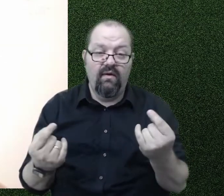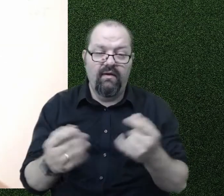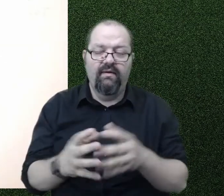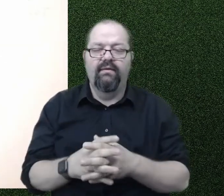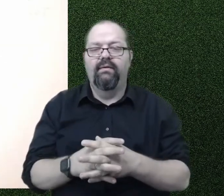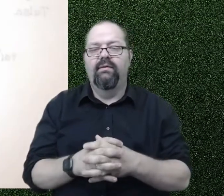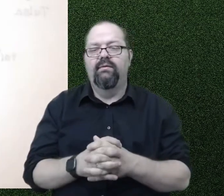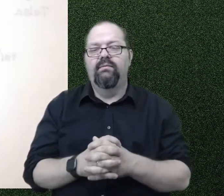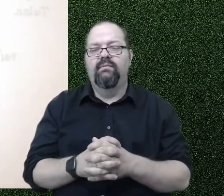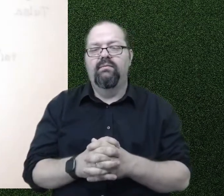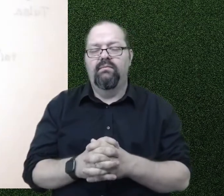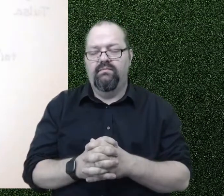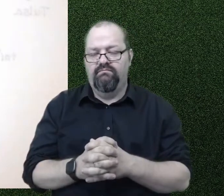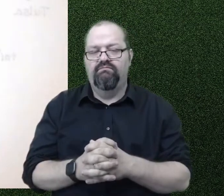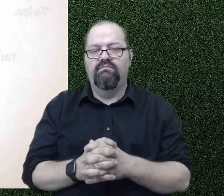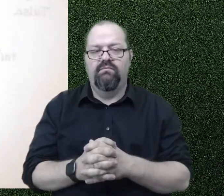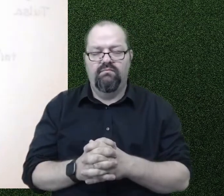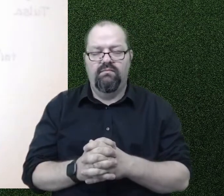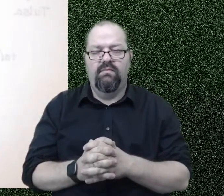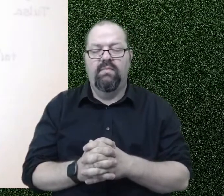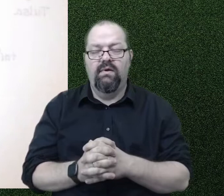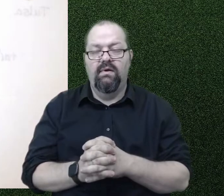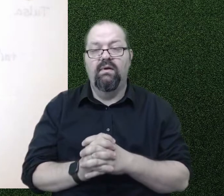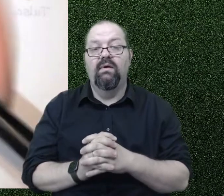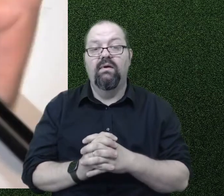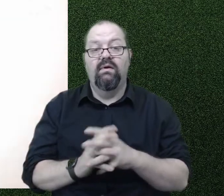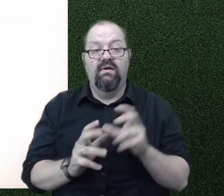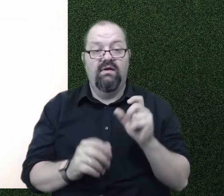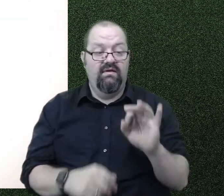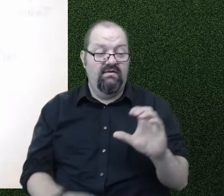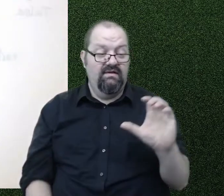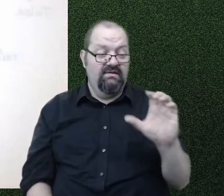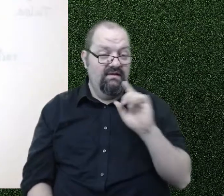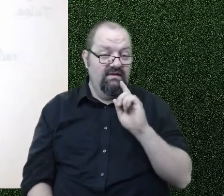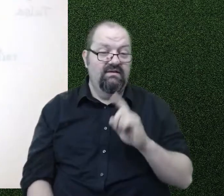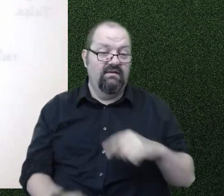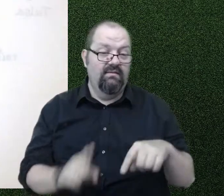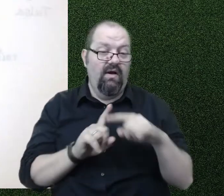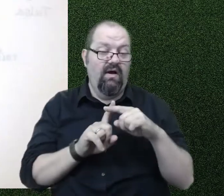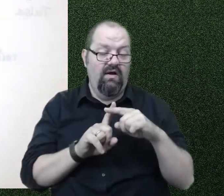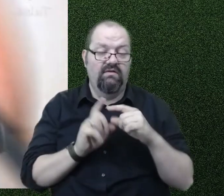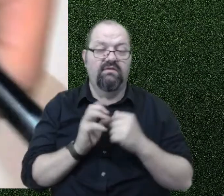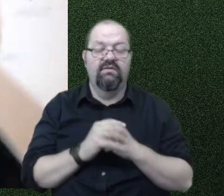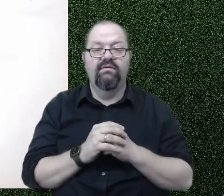let's talk about it. If C is positive,